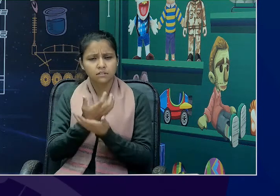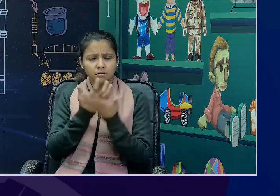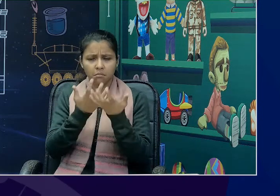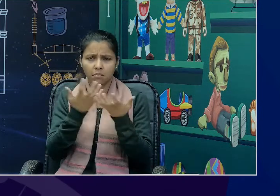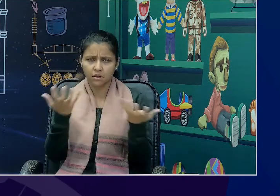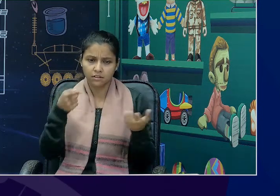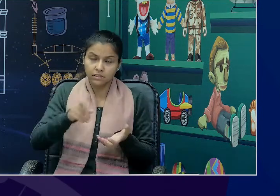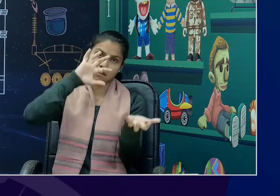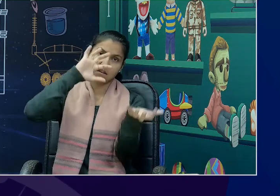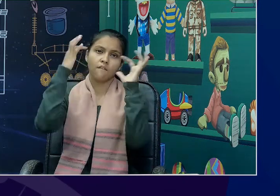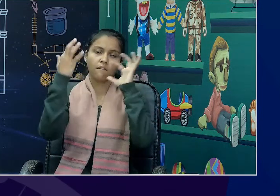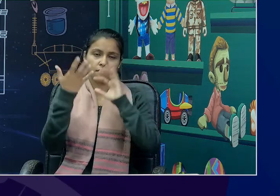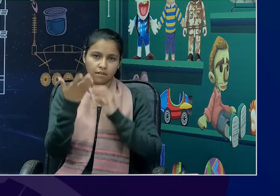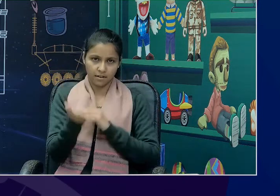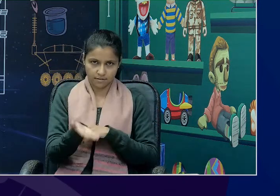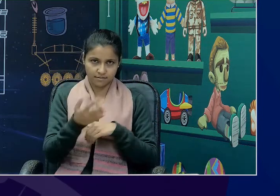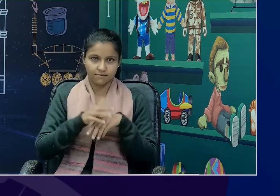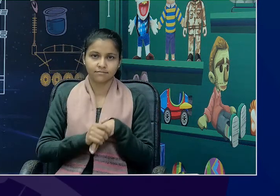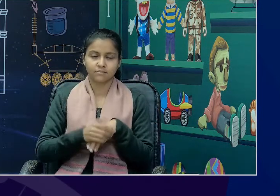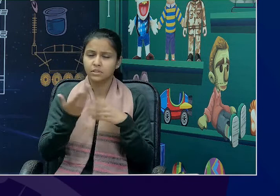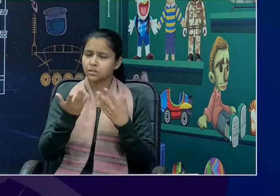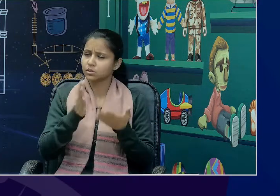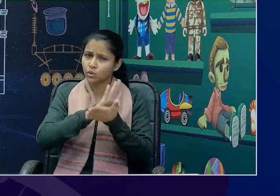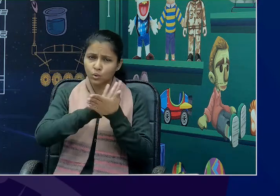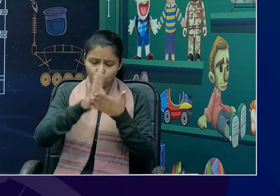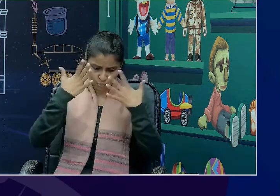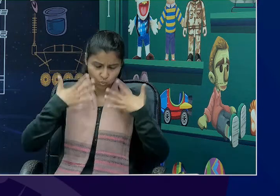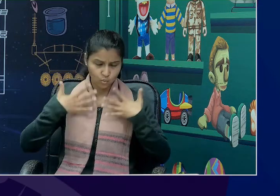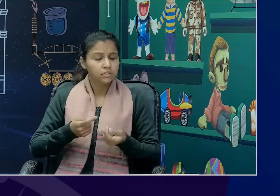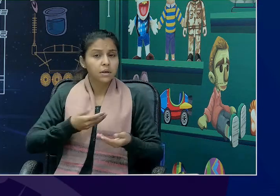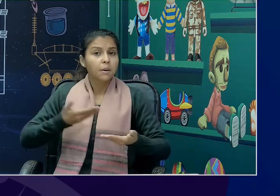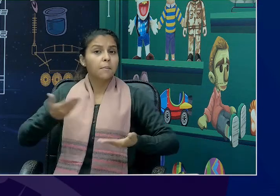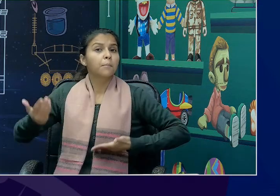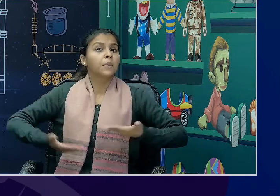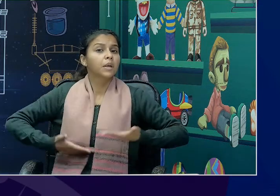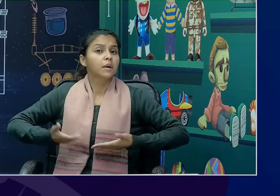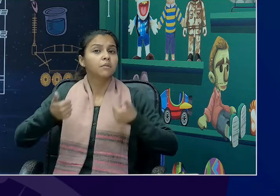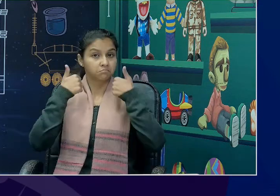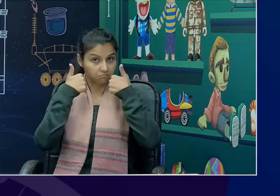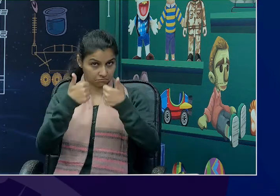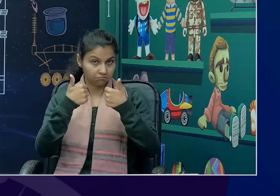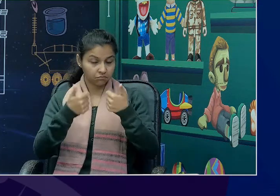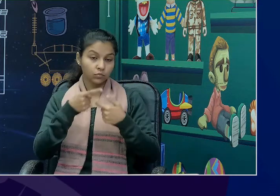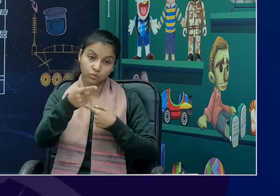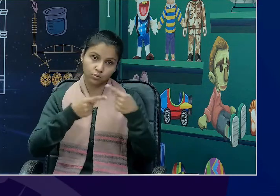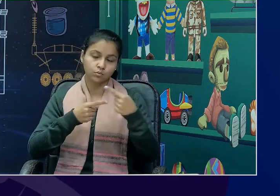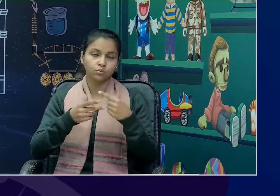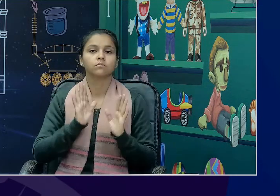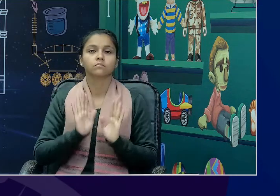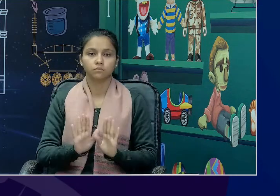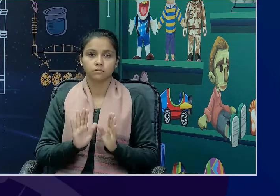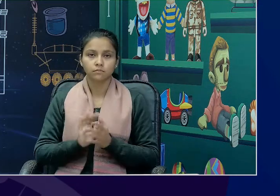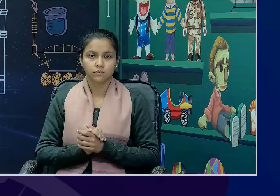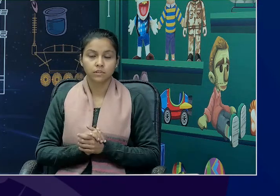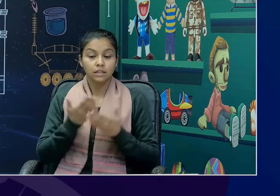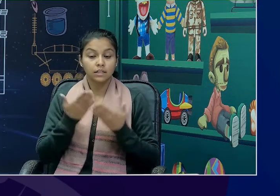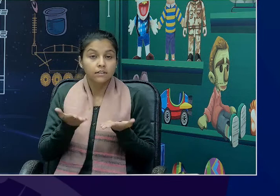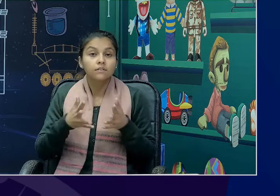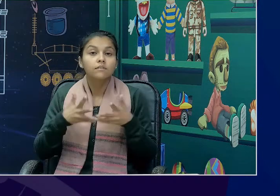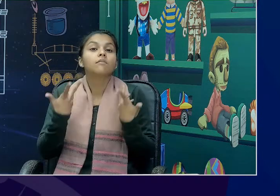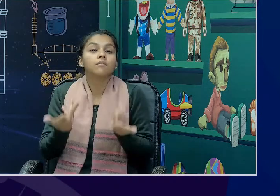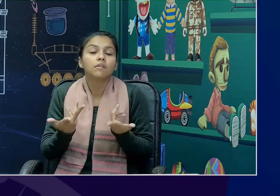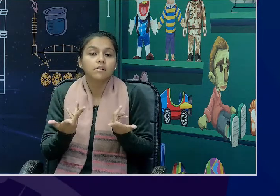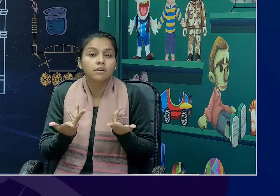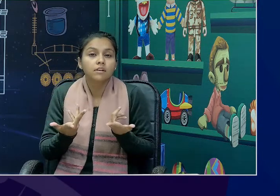this world and only humanistic behavior will do good to you. Yes. And that is why